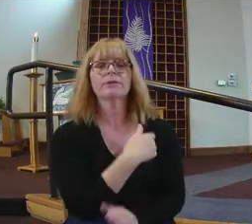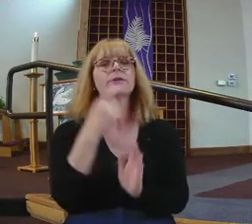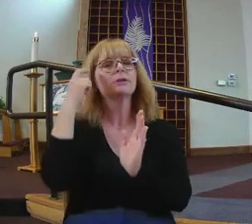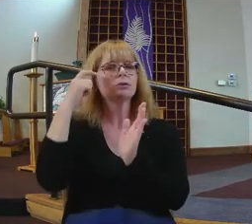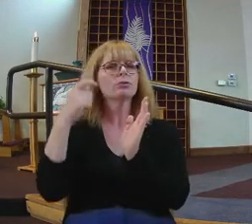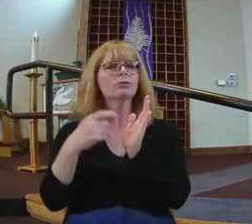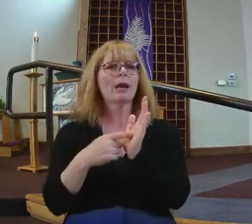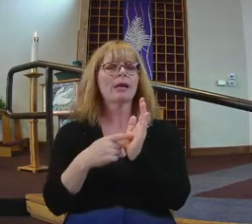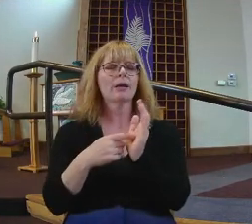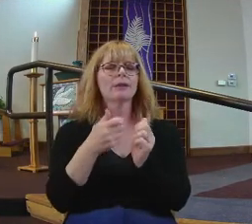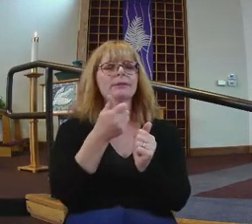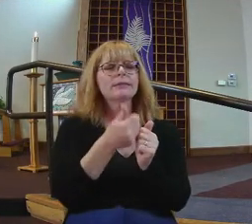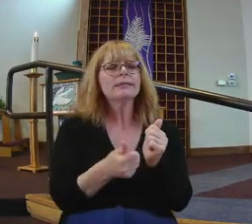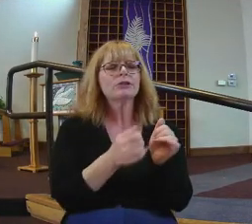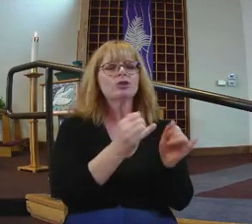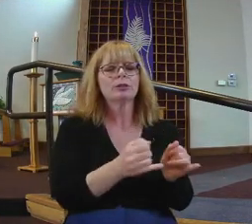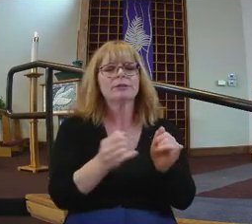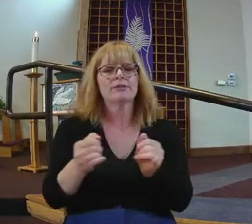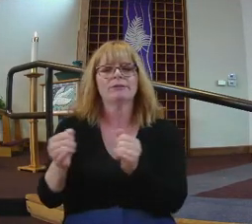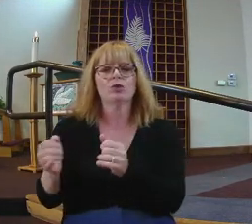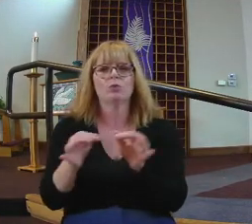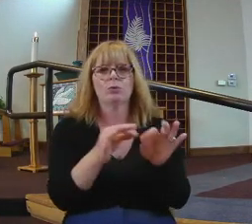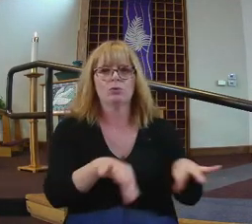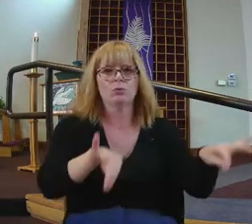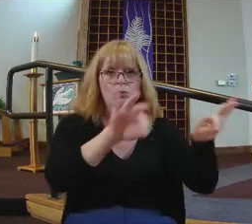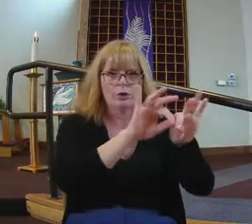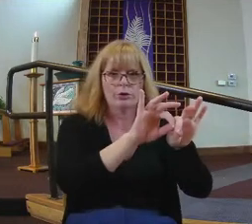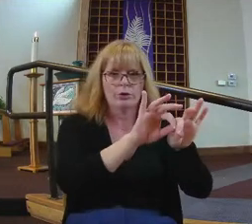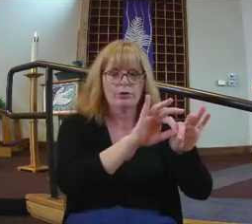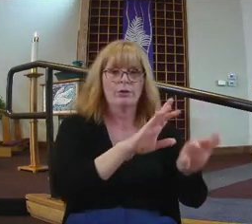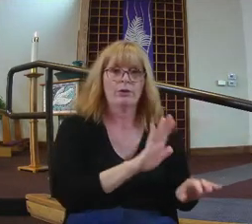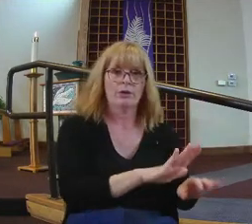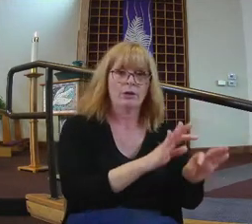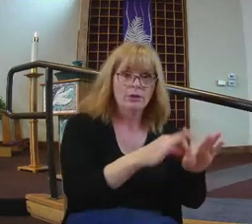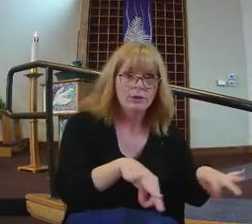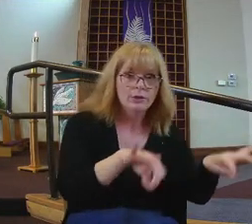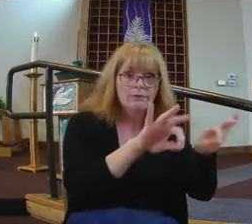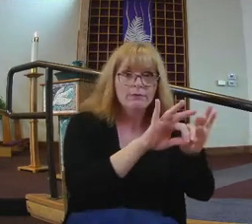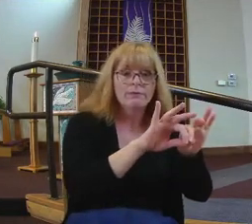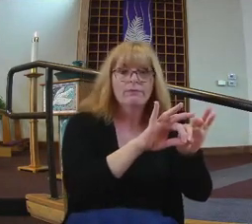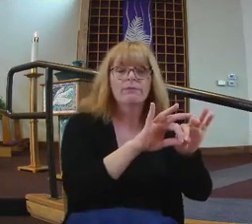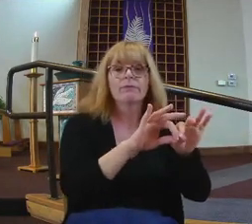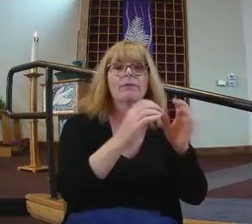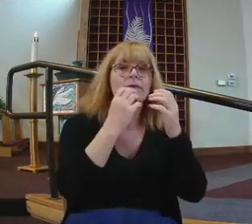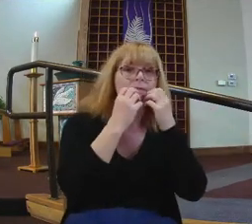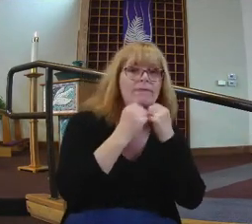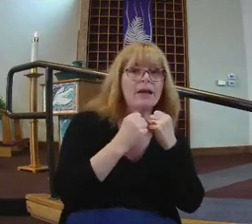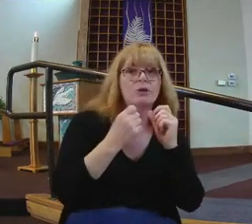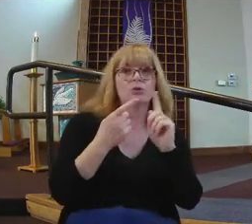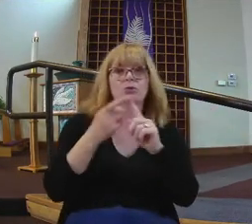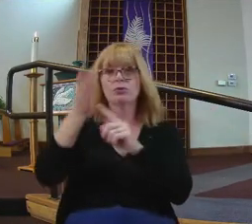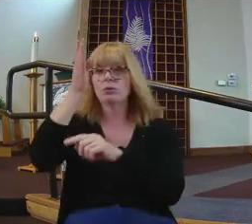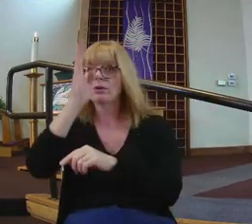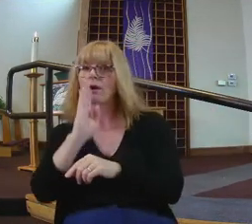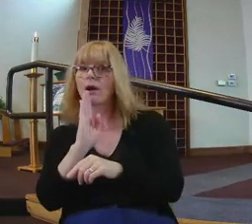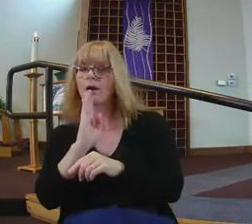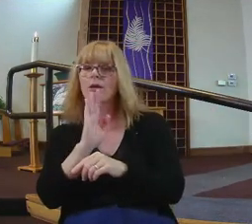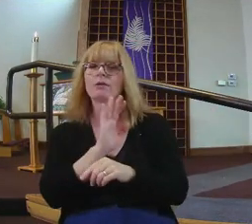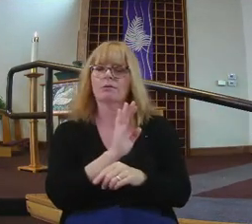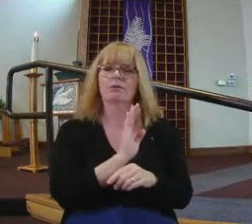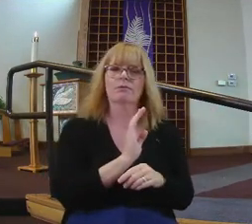intrinsic worth, to recognize their value to God and therefore their value to